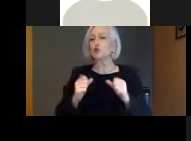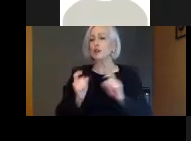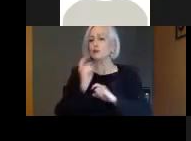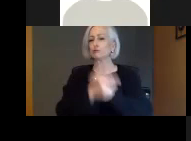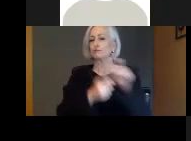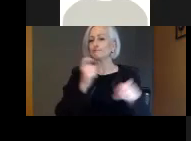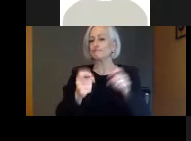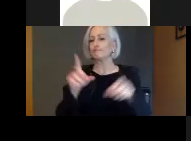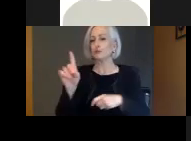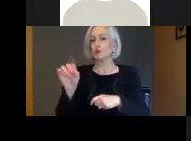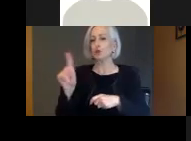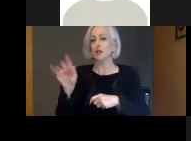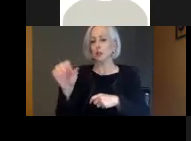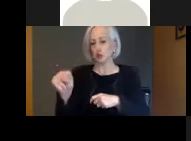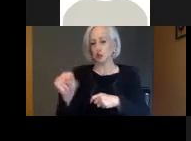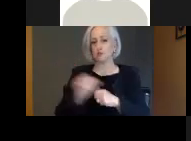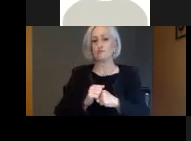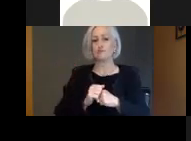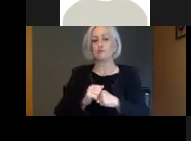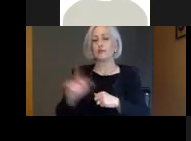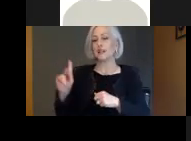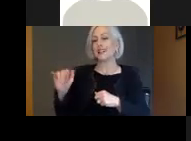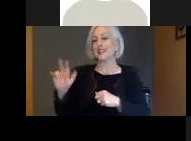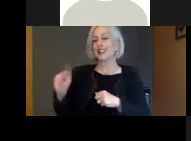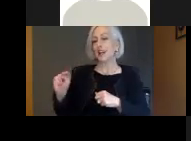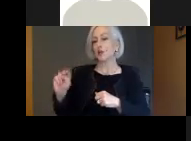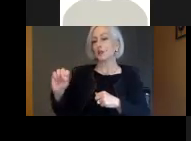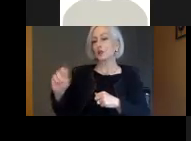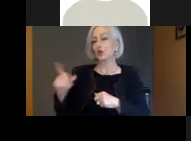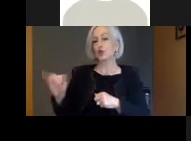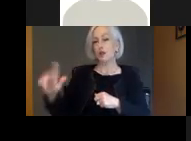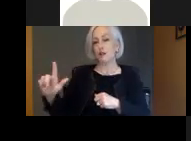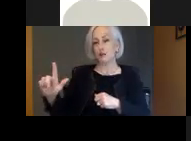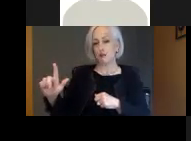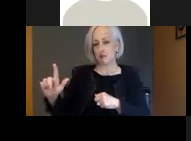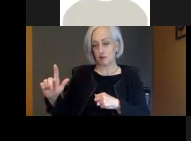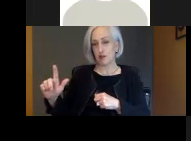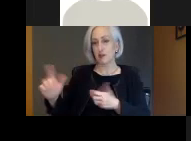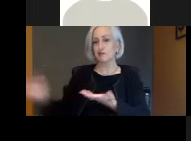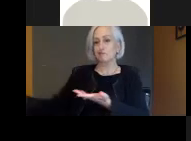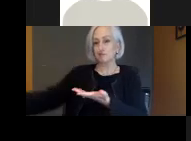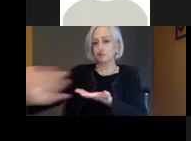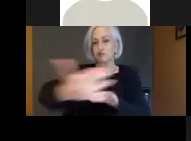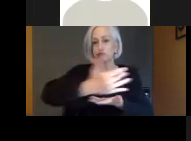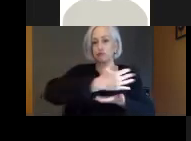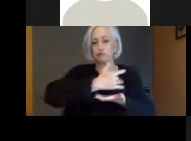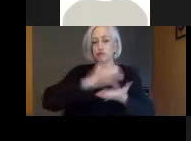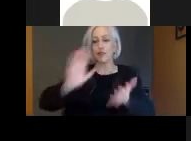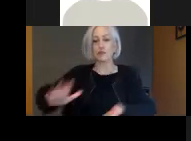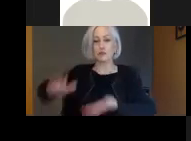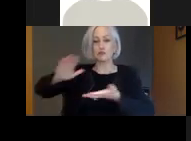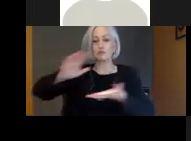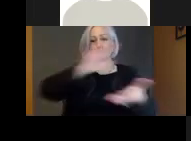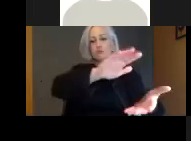some donations that Karen Schnell had brought together, and that we gave respiratory